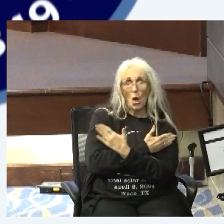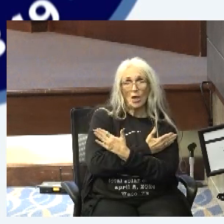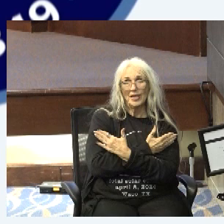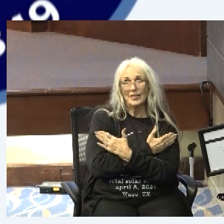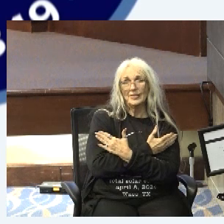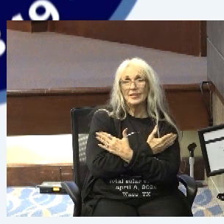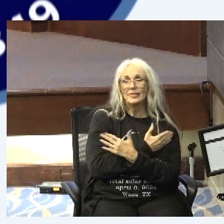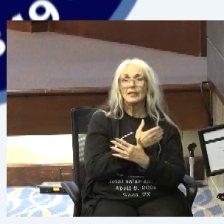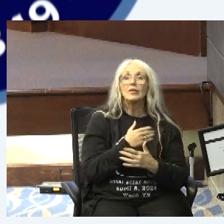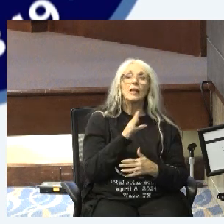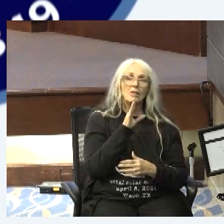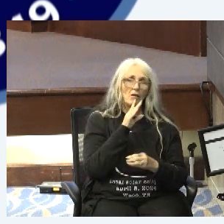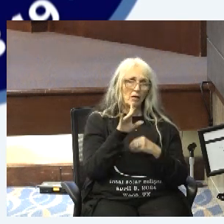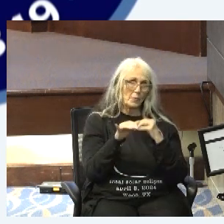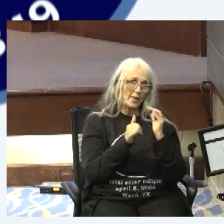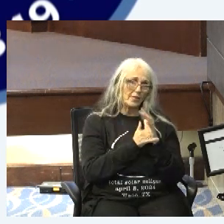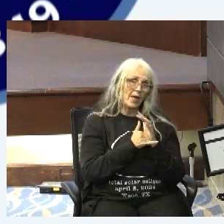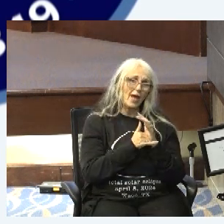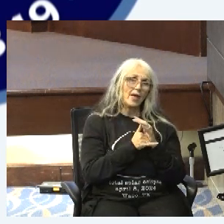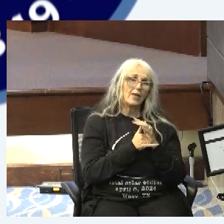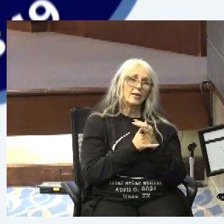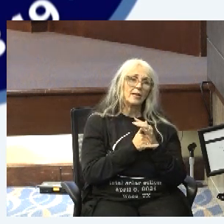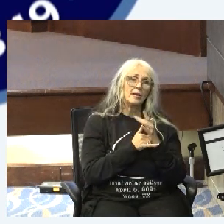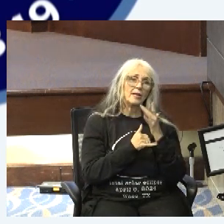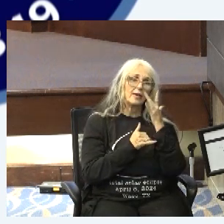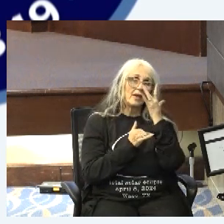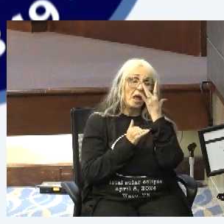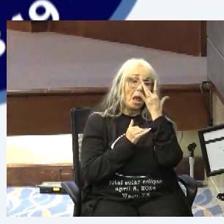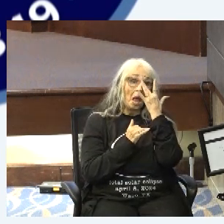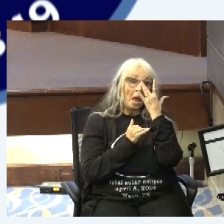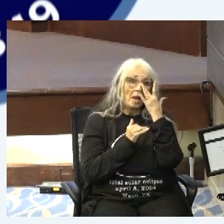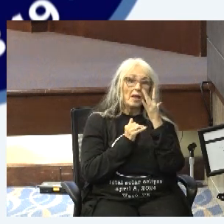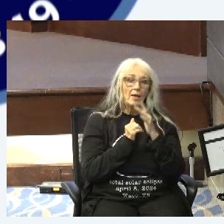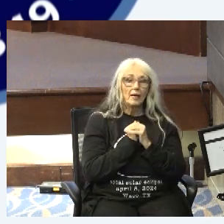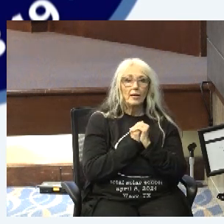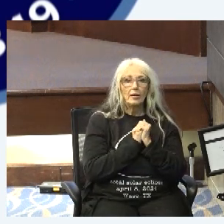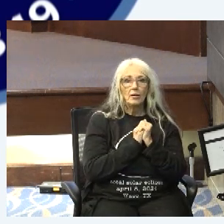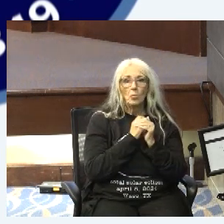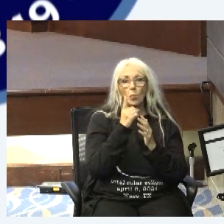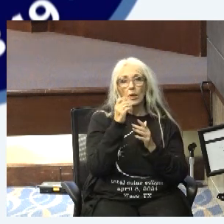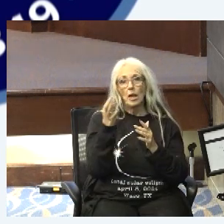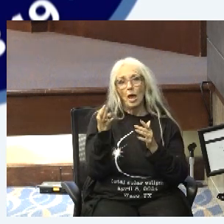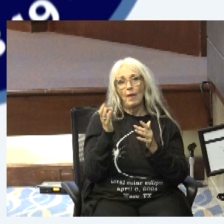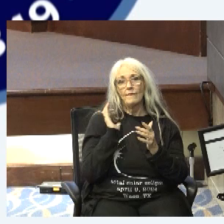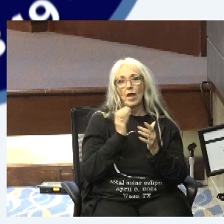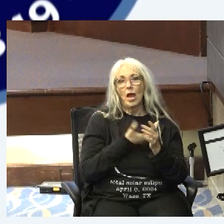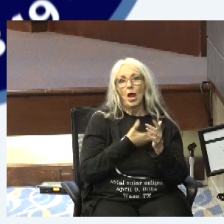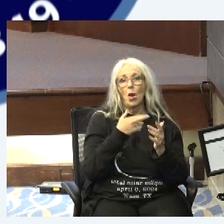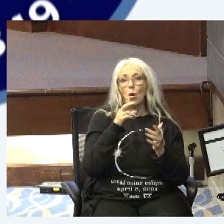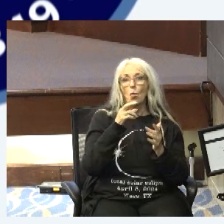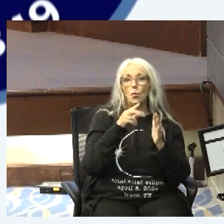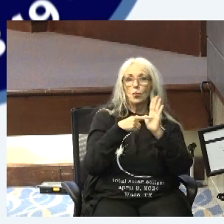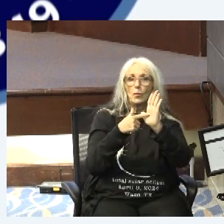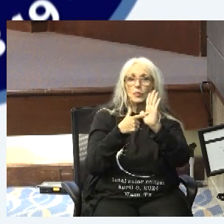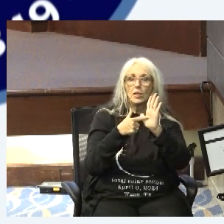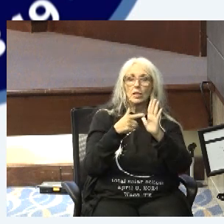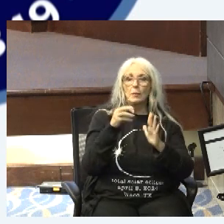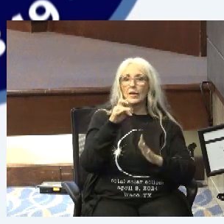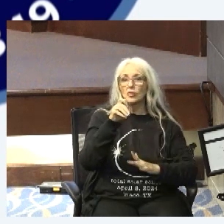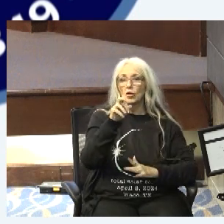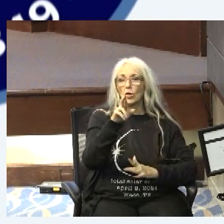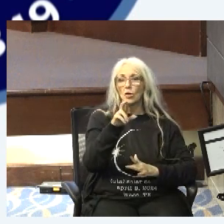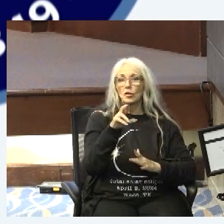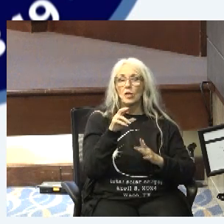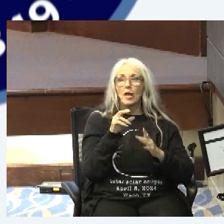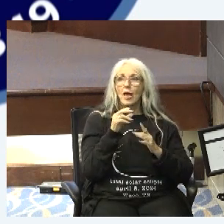Yeah, they were talking about that in the Convention Visitors Bureau meeting. One of our representatives, our commissioners, is at